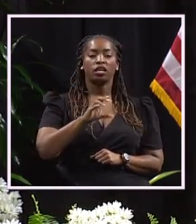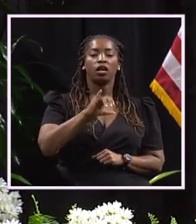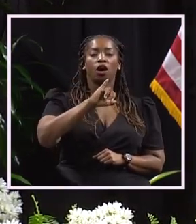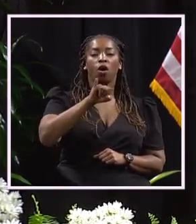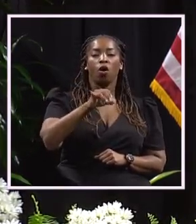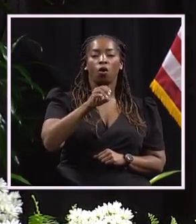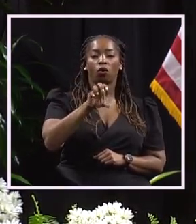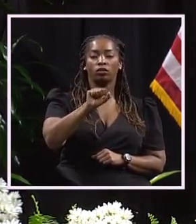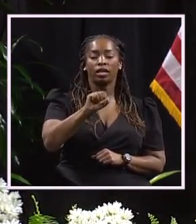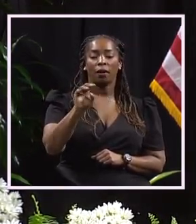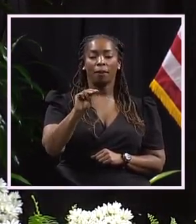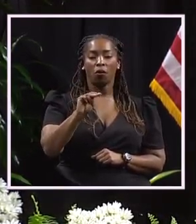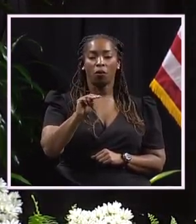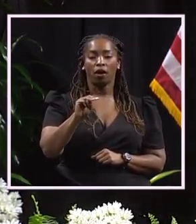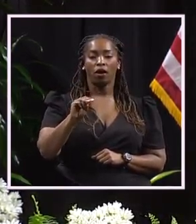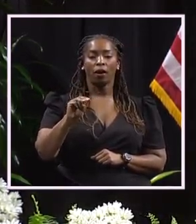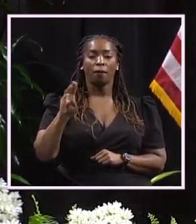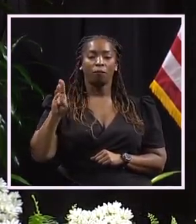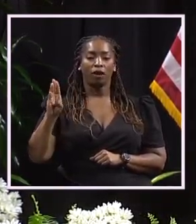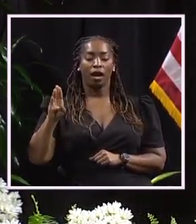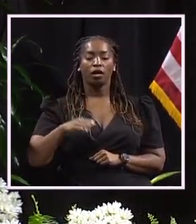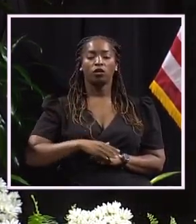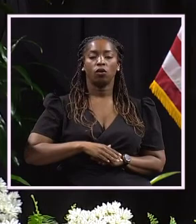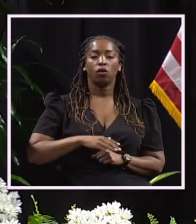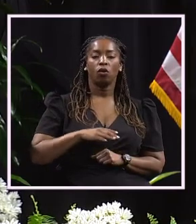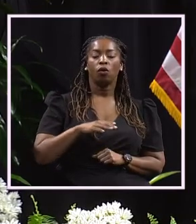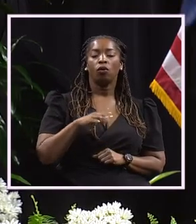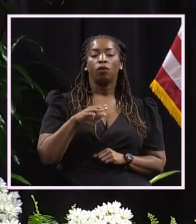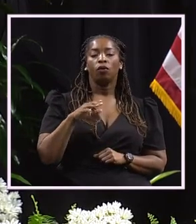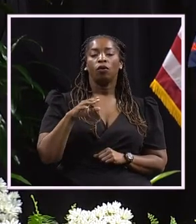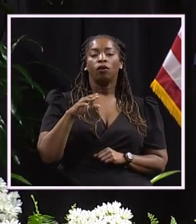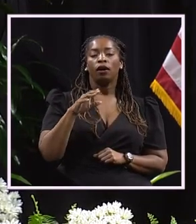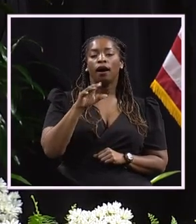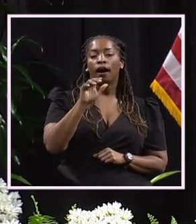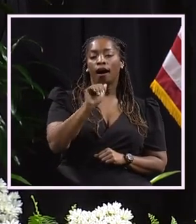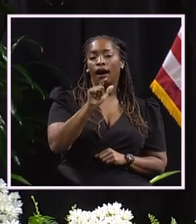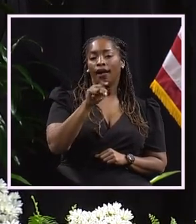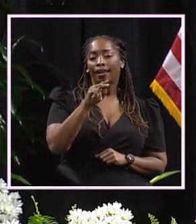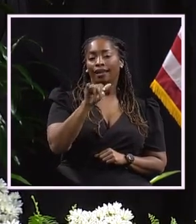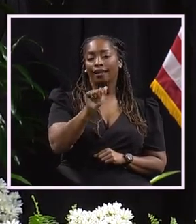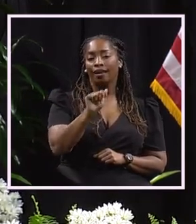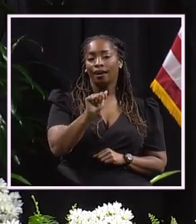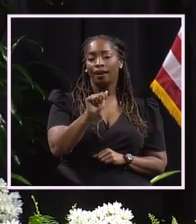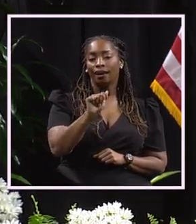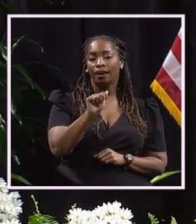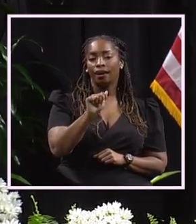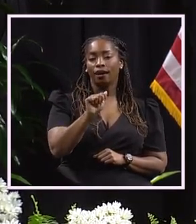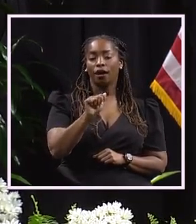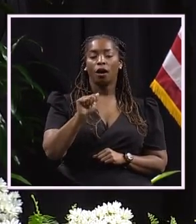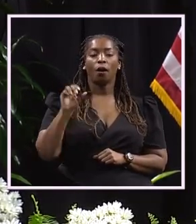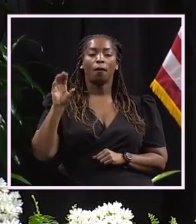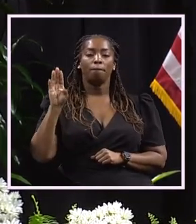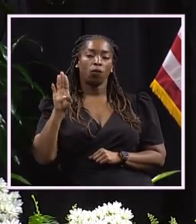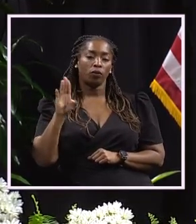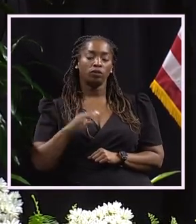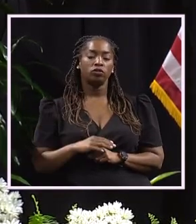Anguiano, magna cum laude. Alina Velarde